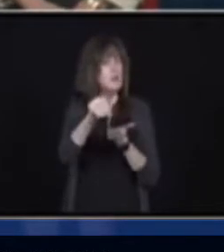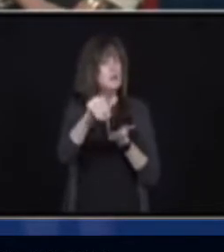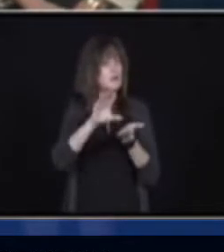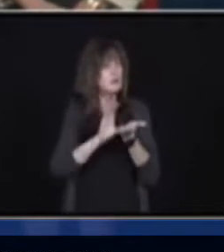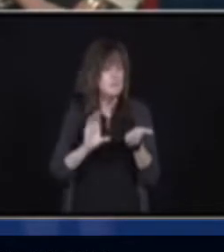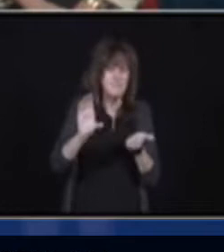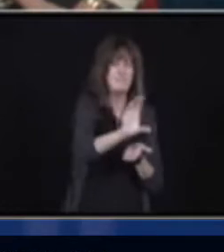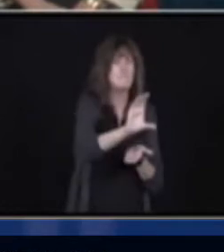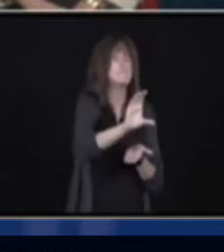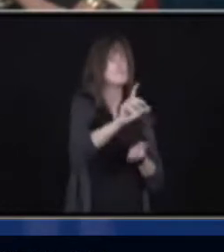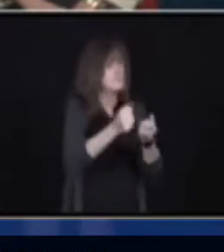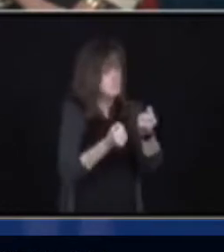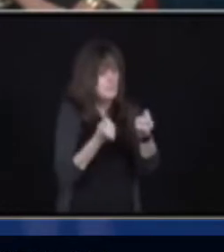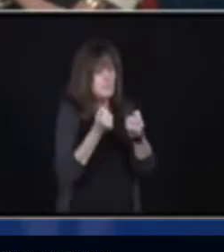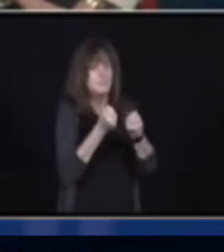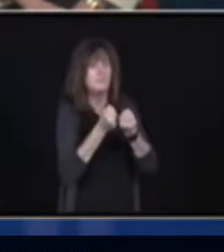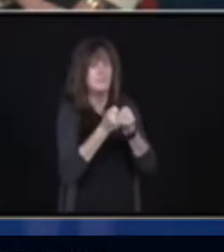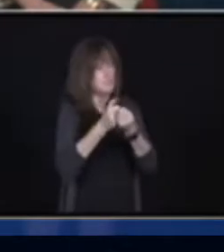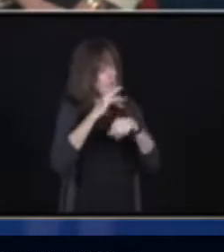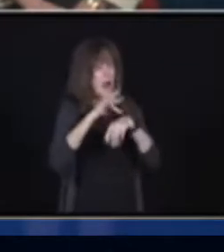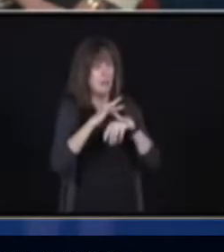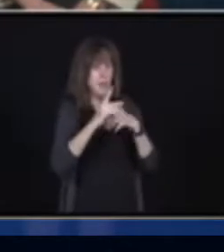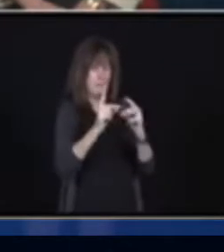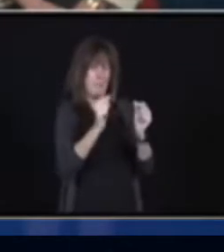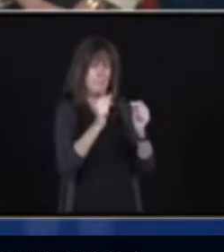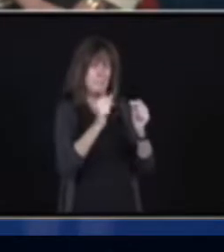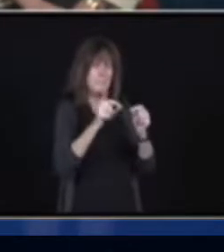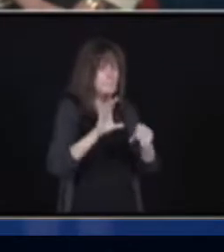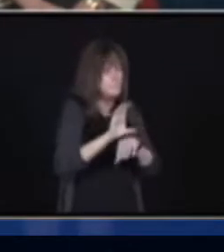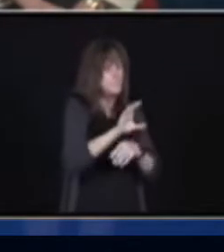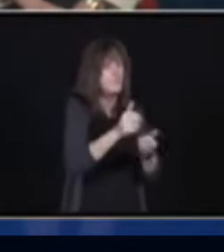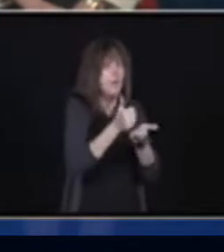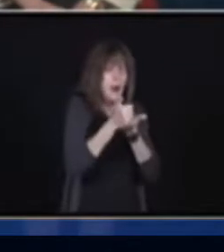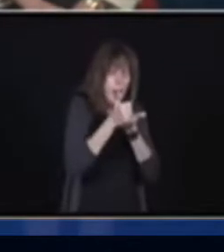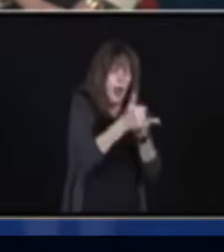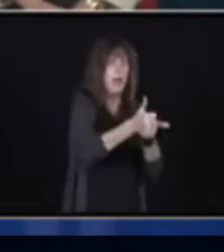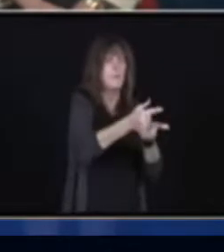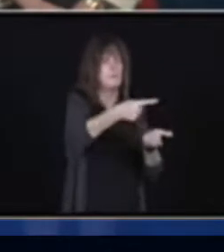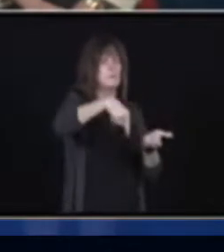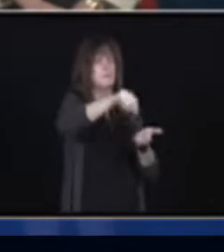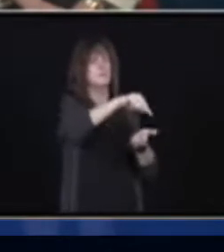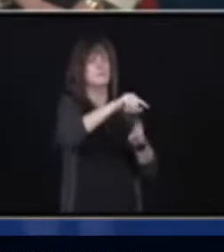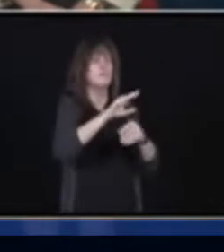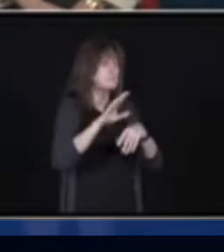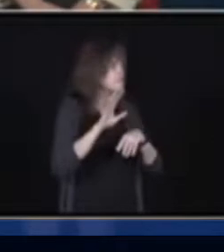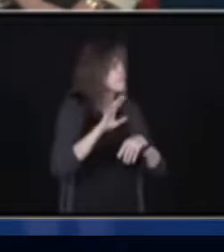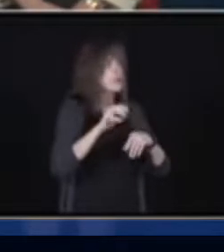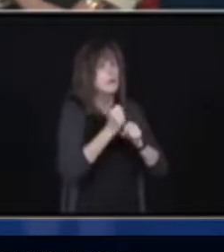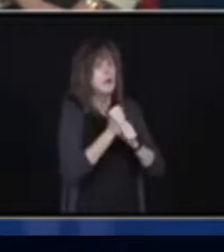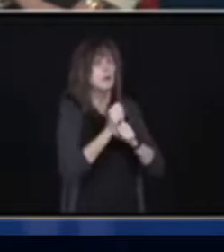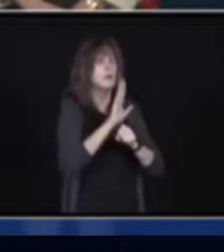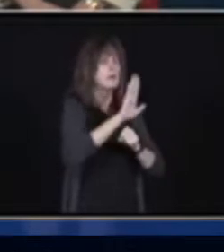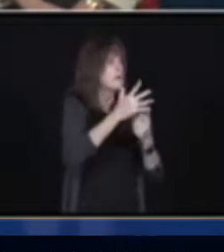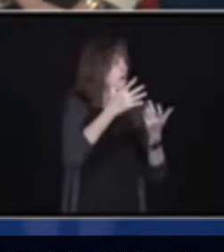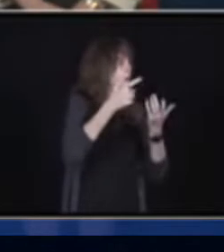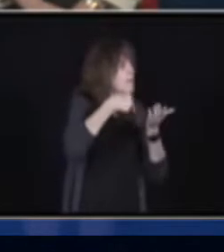immediately to help these businesses with fixed costs, including help with their hydro bills and property